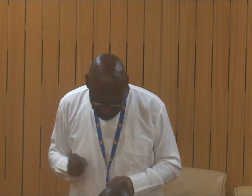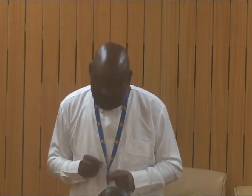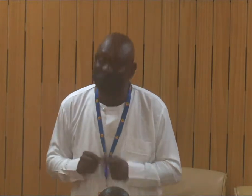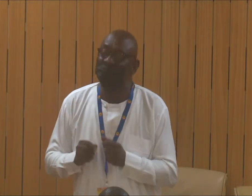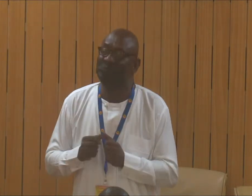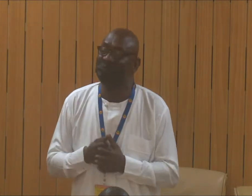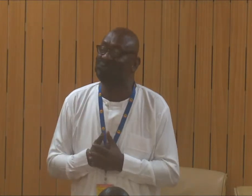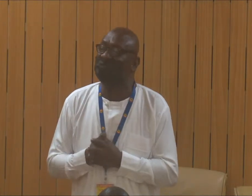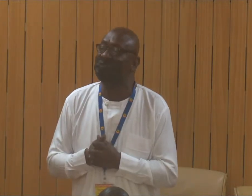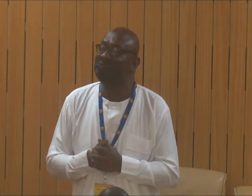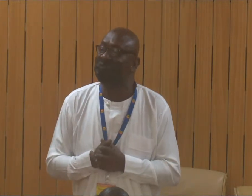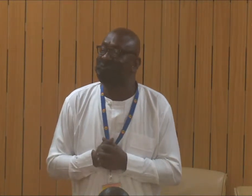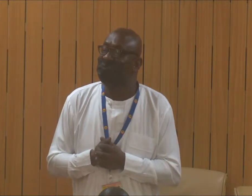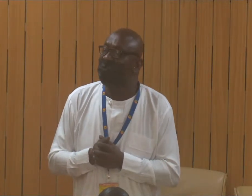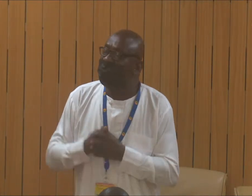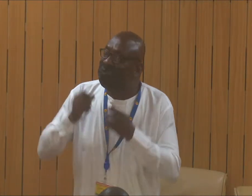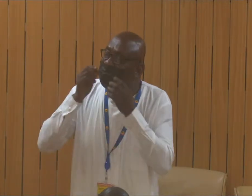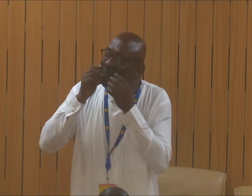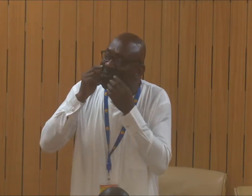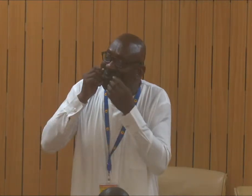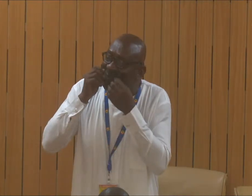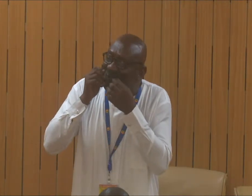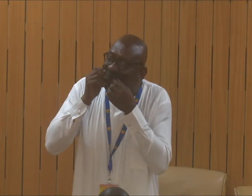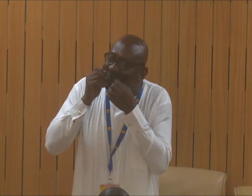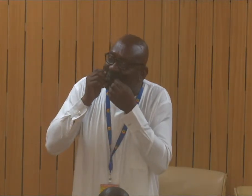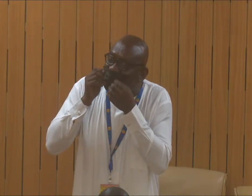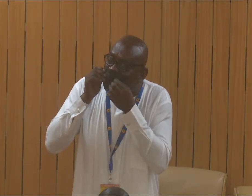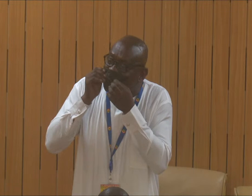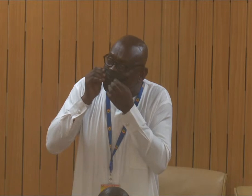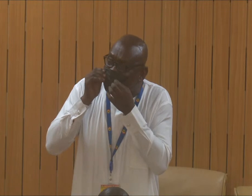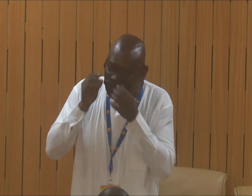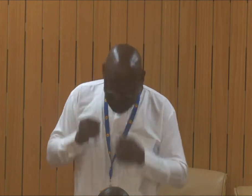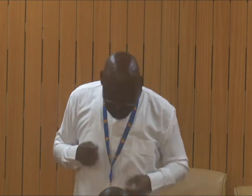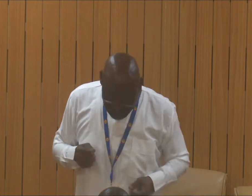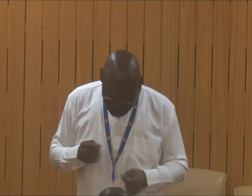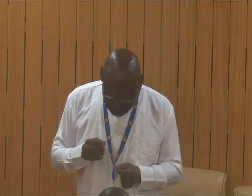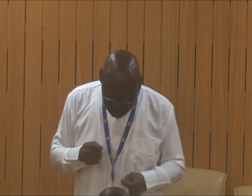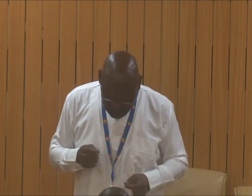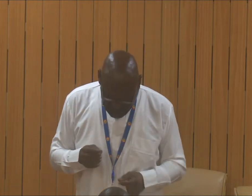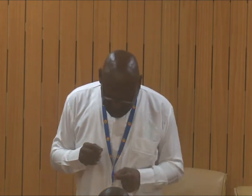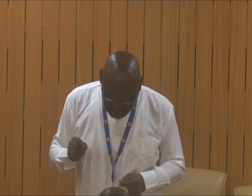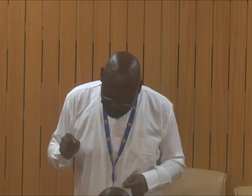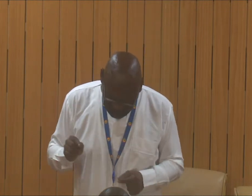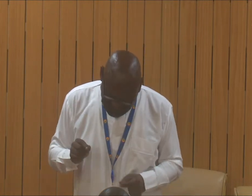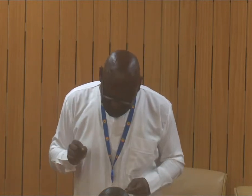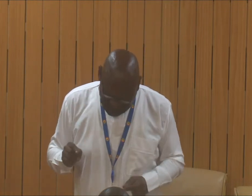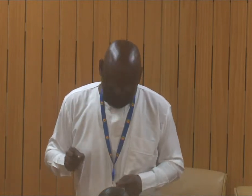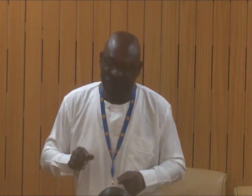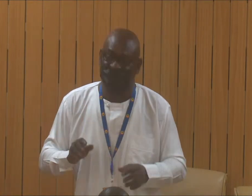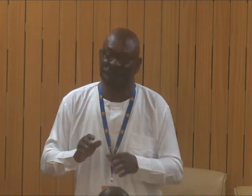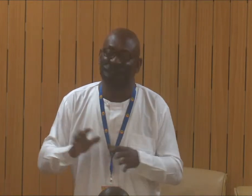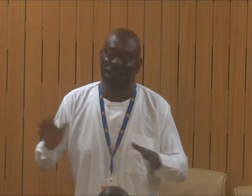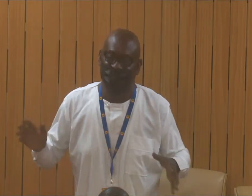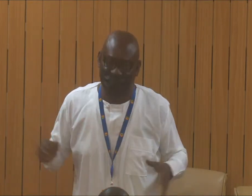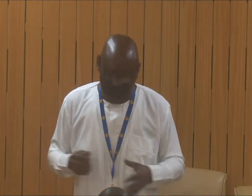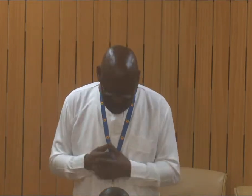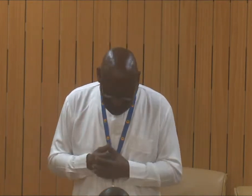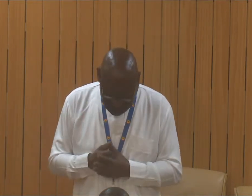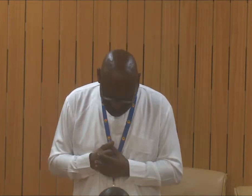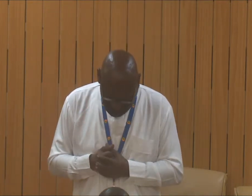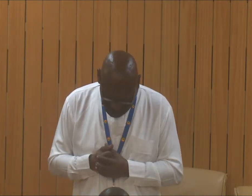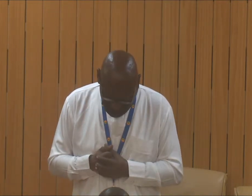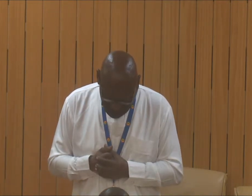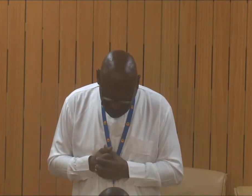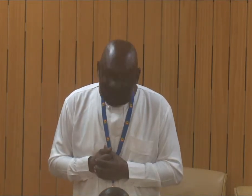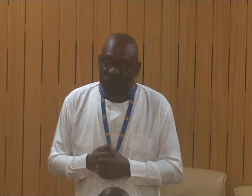means 3%. And 3% is insignificant. It's just like they've not started anything